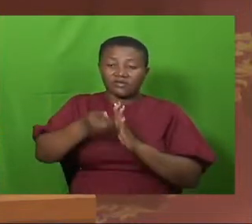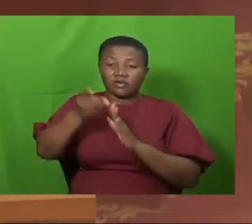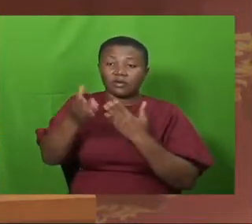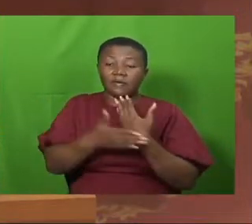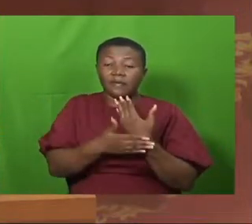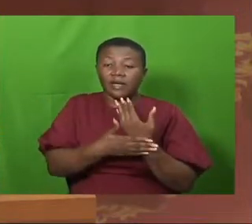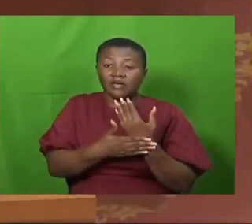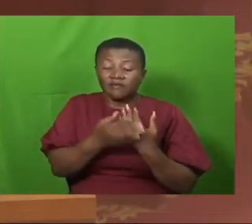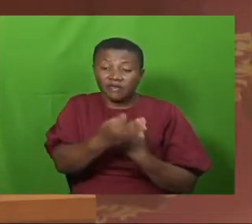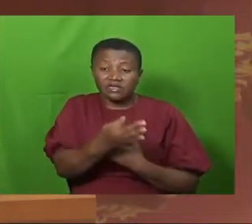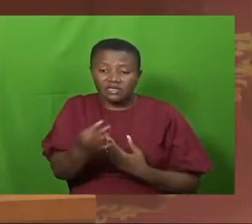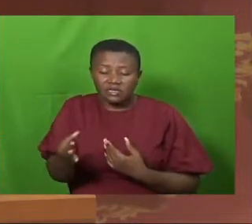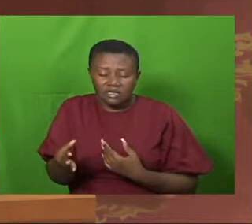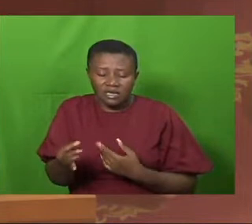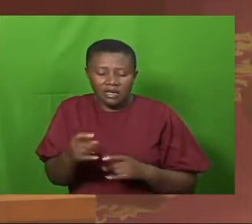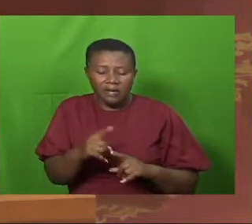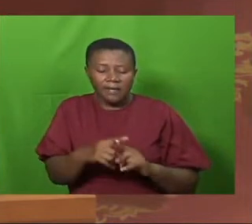they